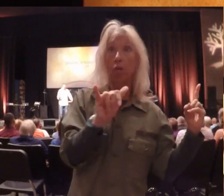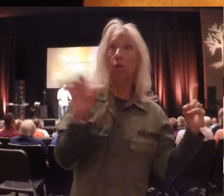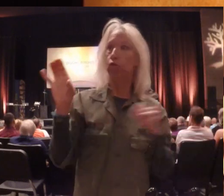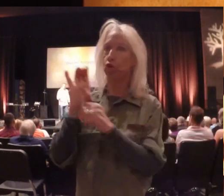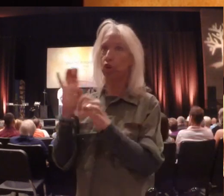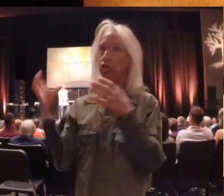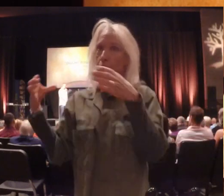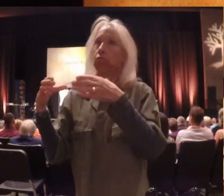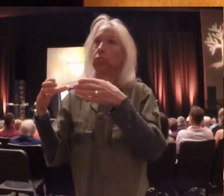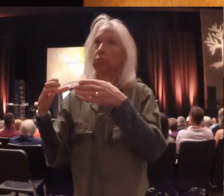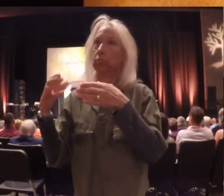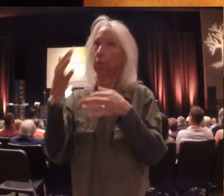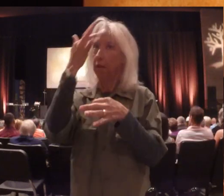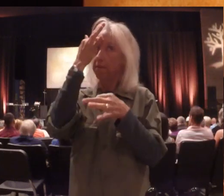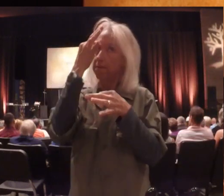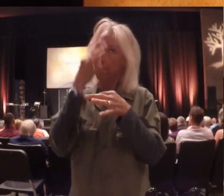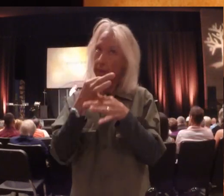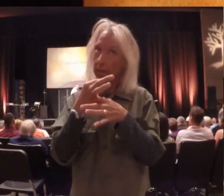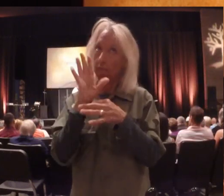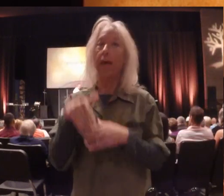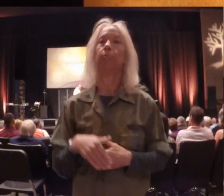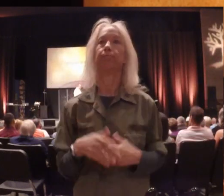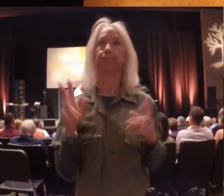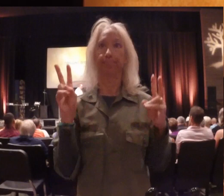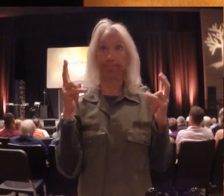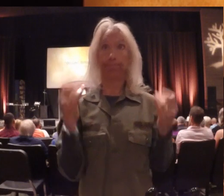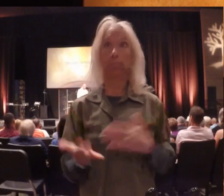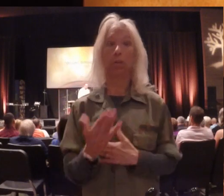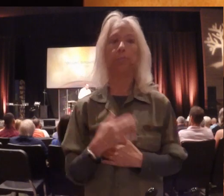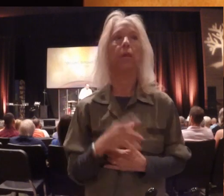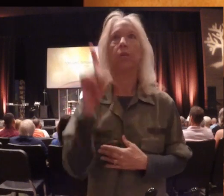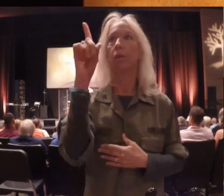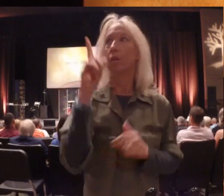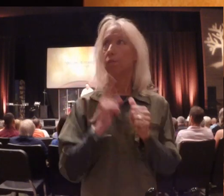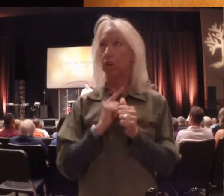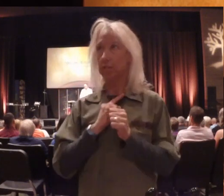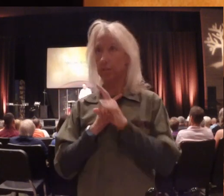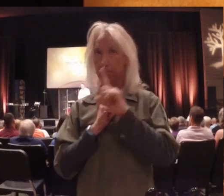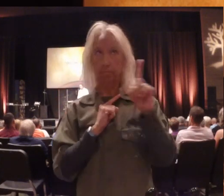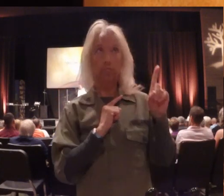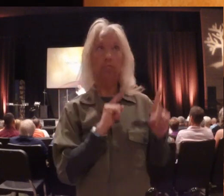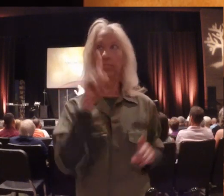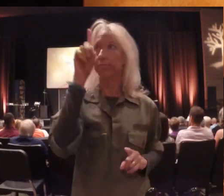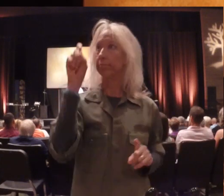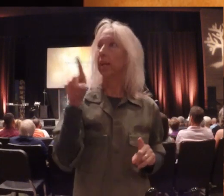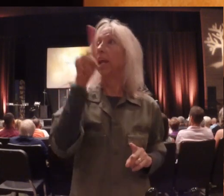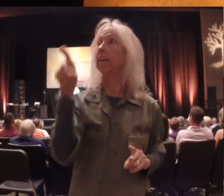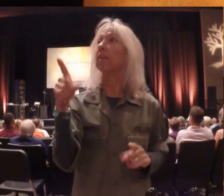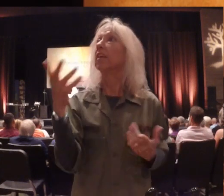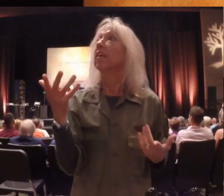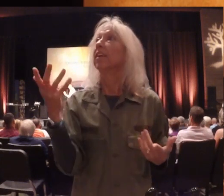A ridiculous faith. We're going to talk about that this morning. Now, before we begin, I want to just ask you